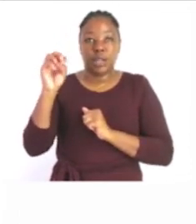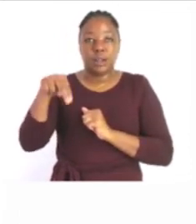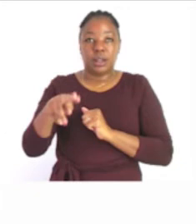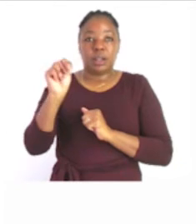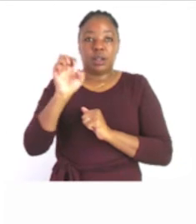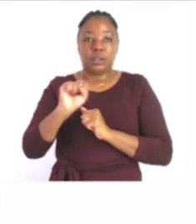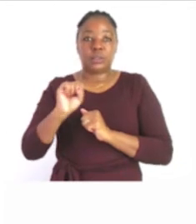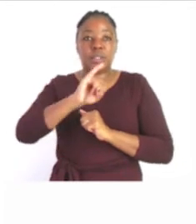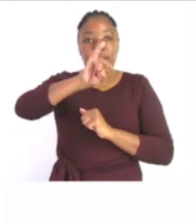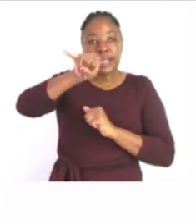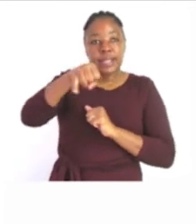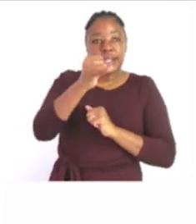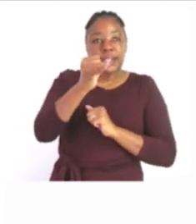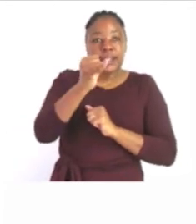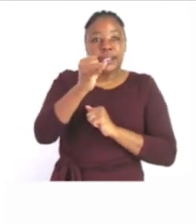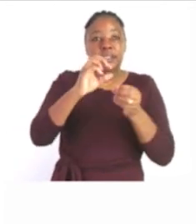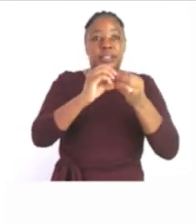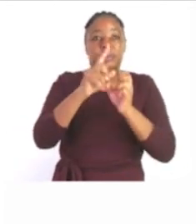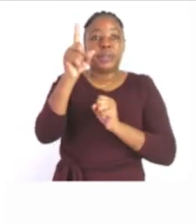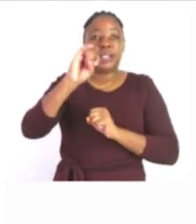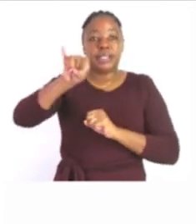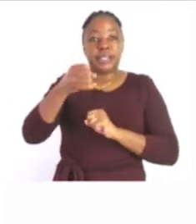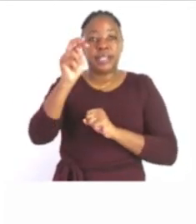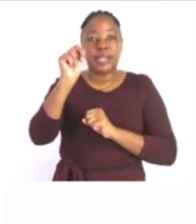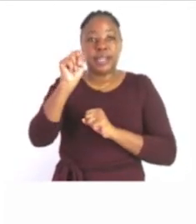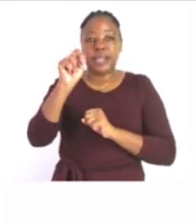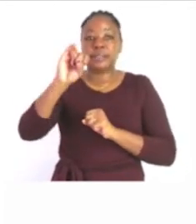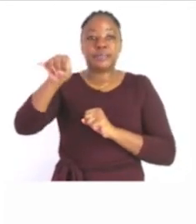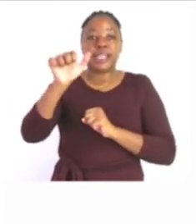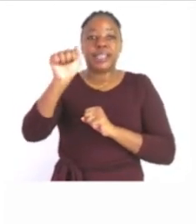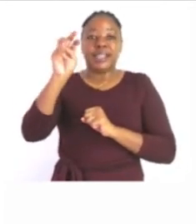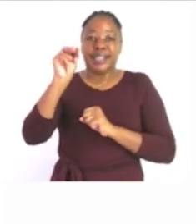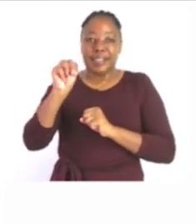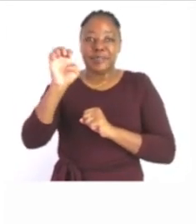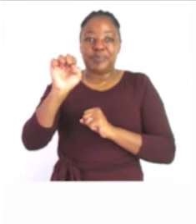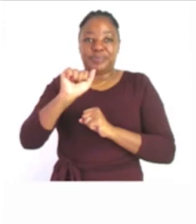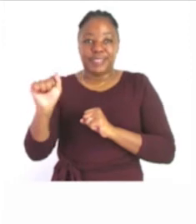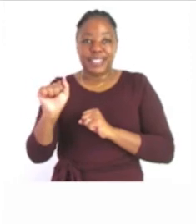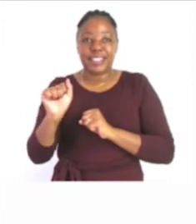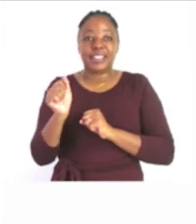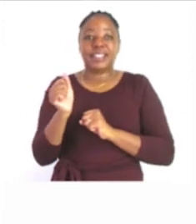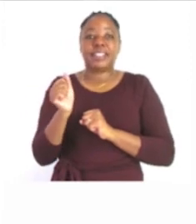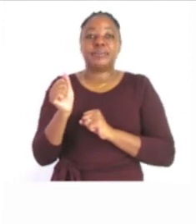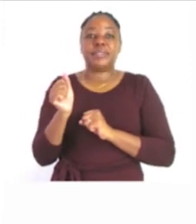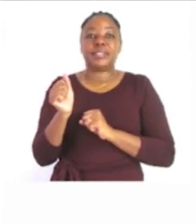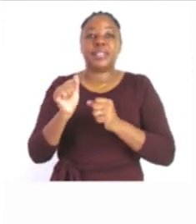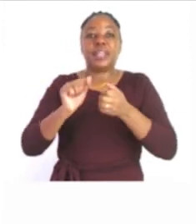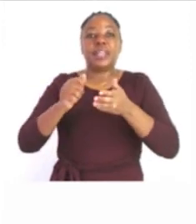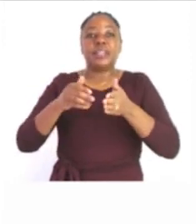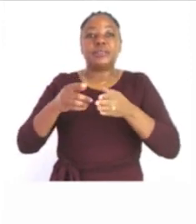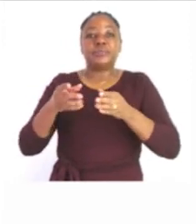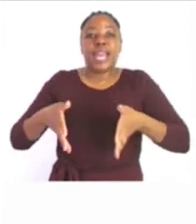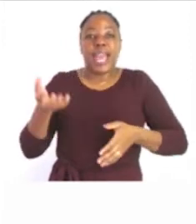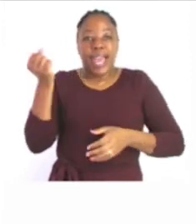is having a birthday party today. The word that is highlighted there in red is James, and we need